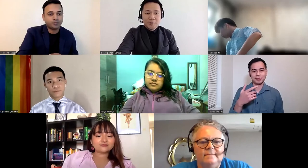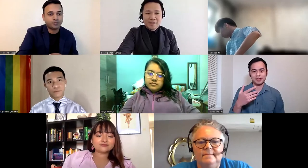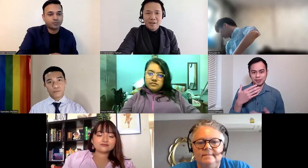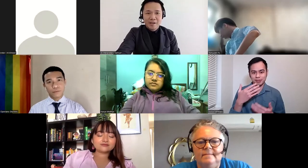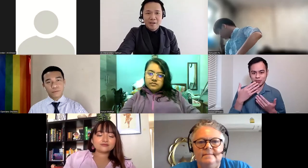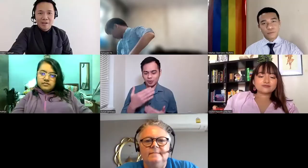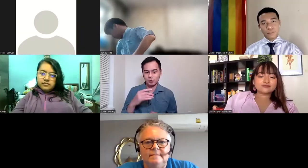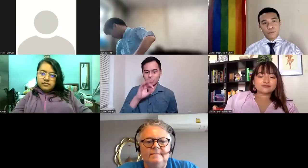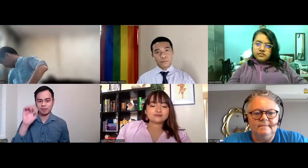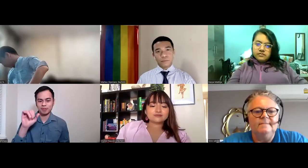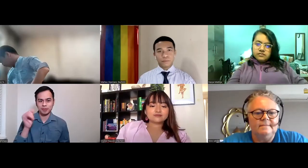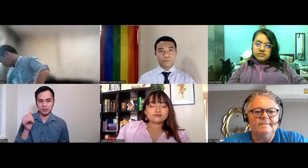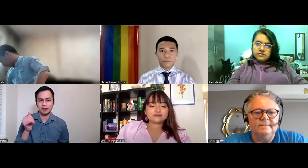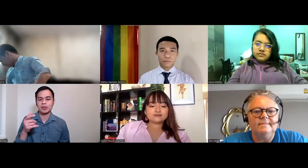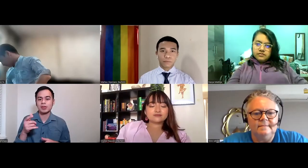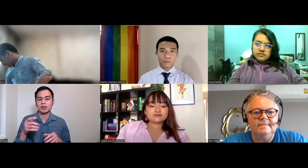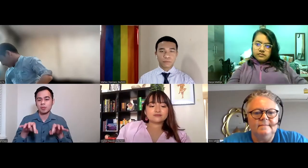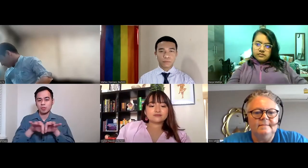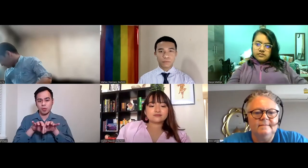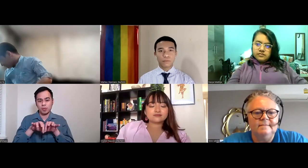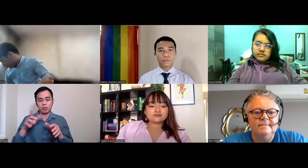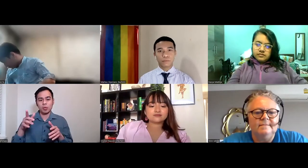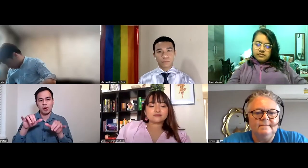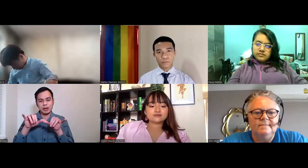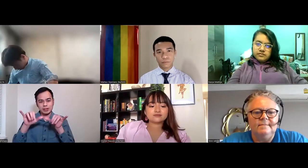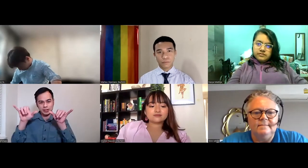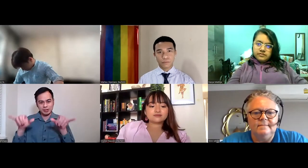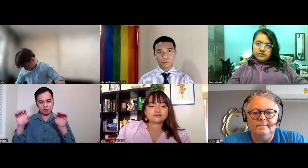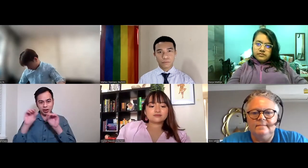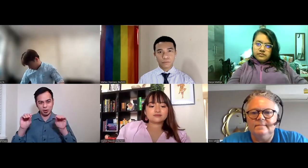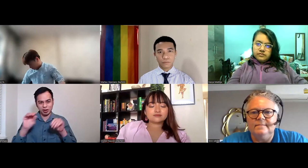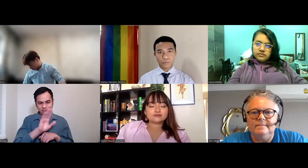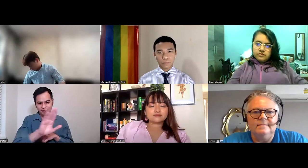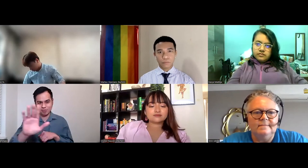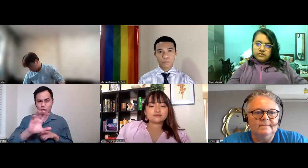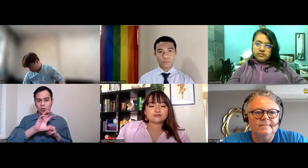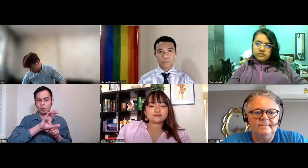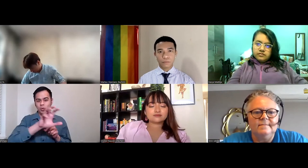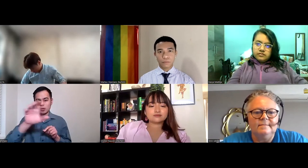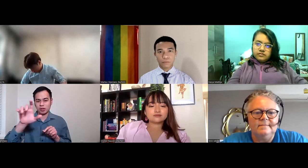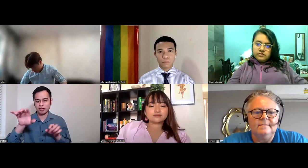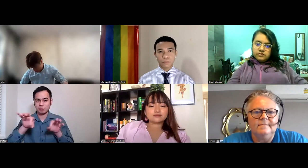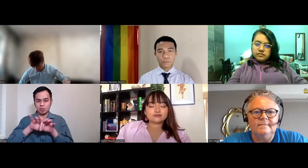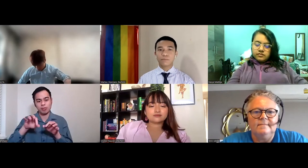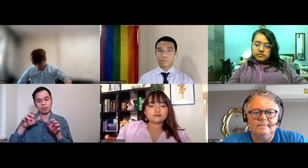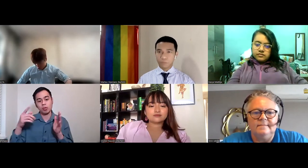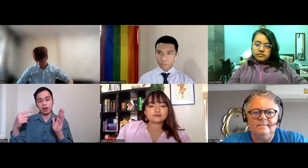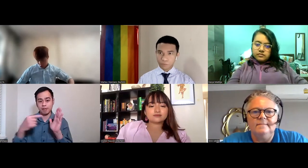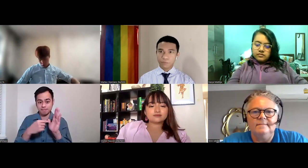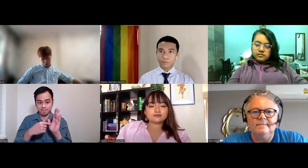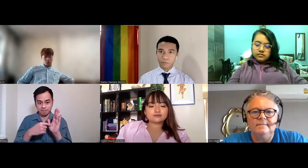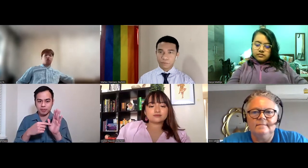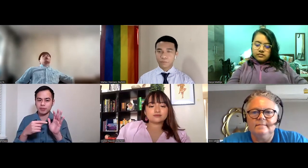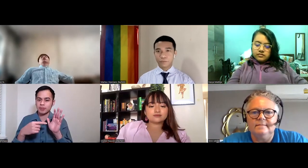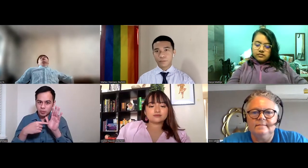Sure, I'm glad to take this question. So in terms of the resources and the